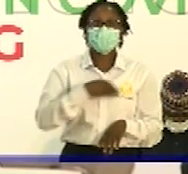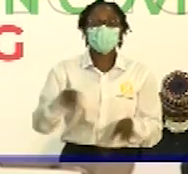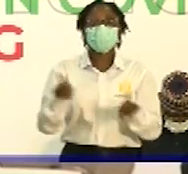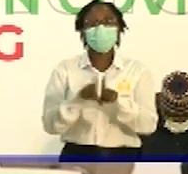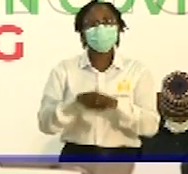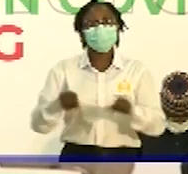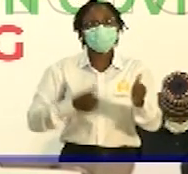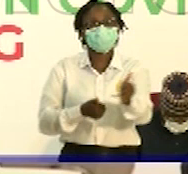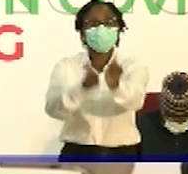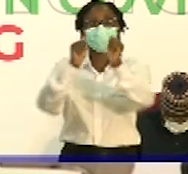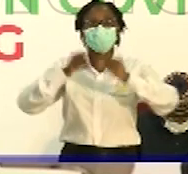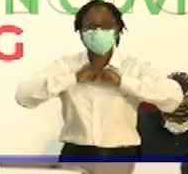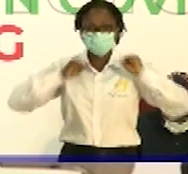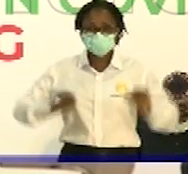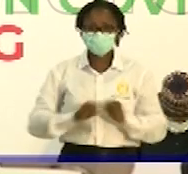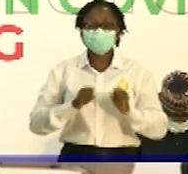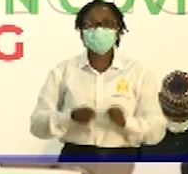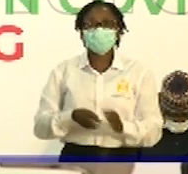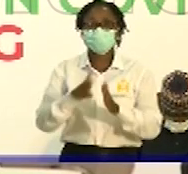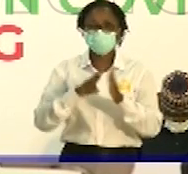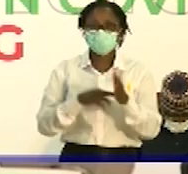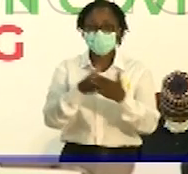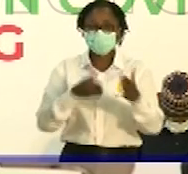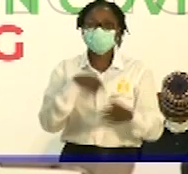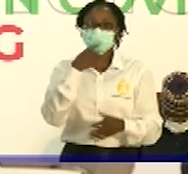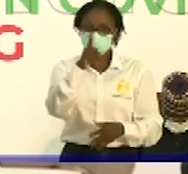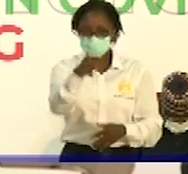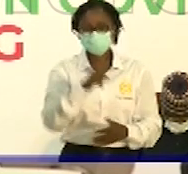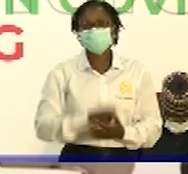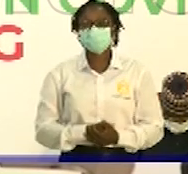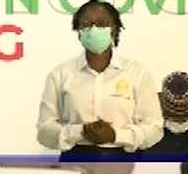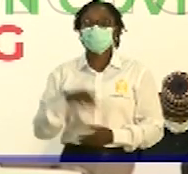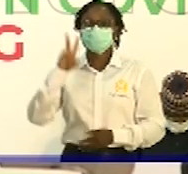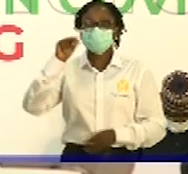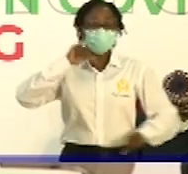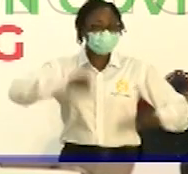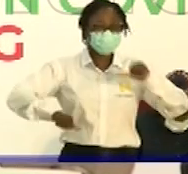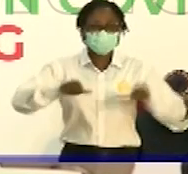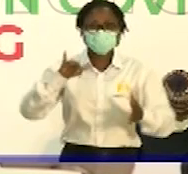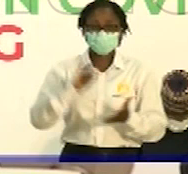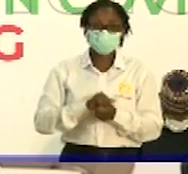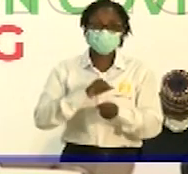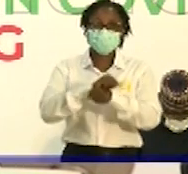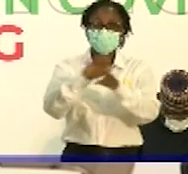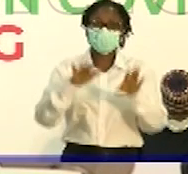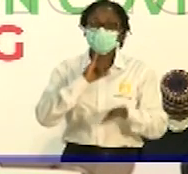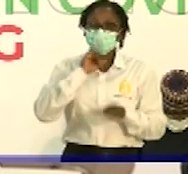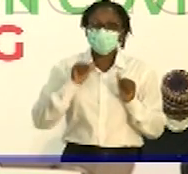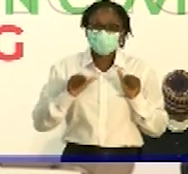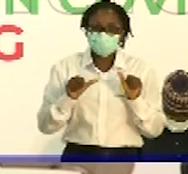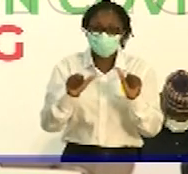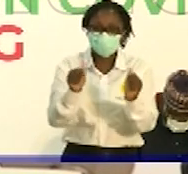scientific basis before rolling it out. There's no doubt that COVID continues to be with